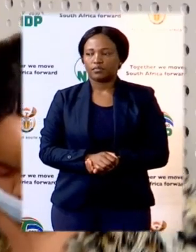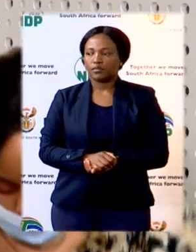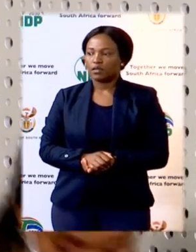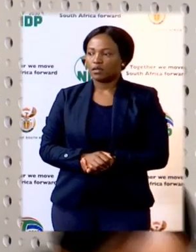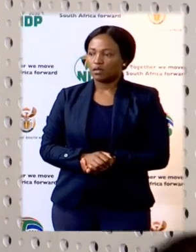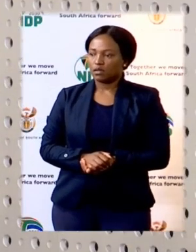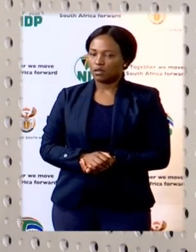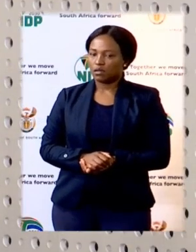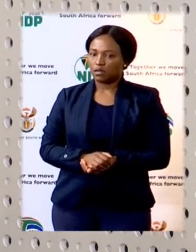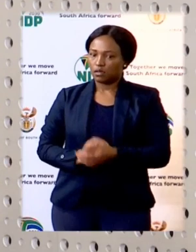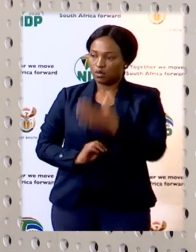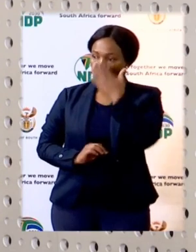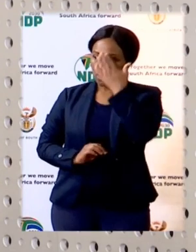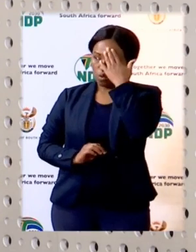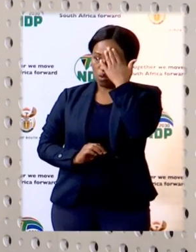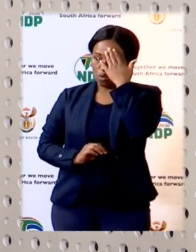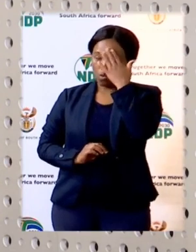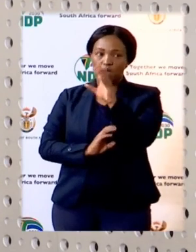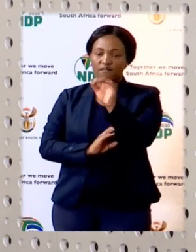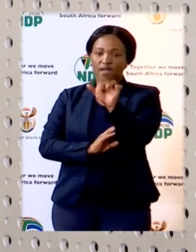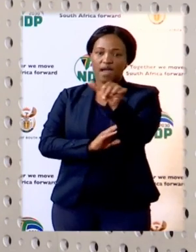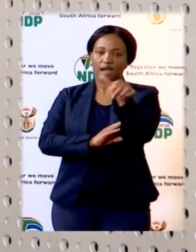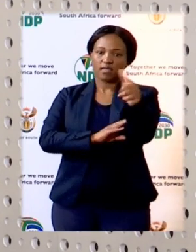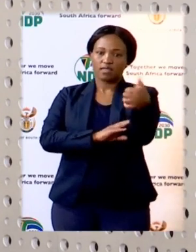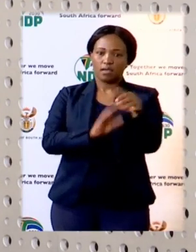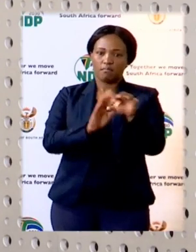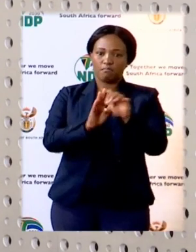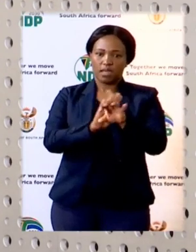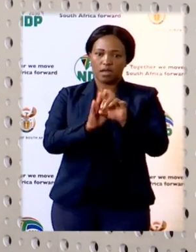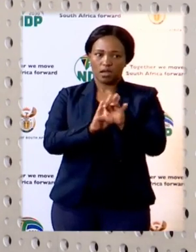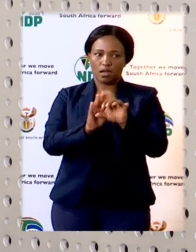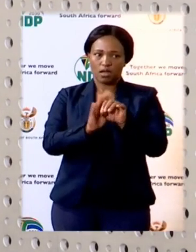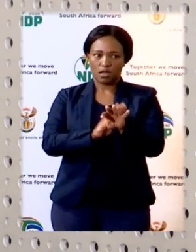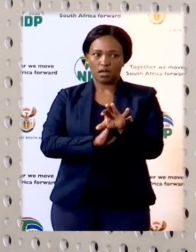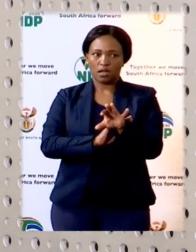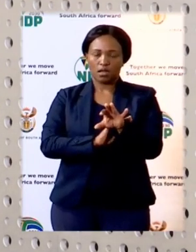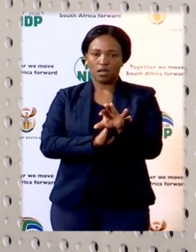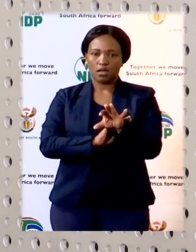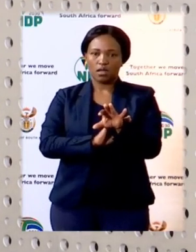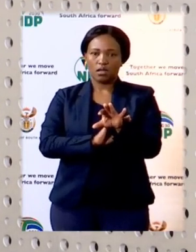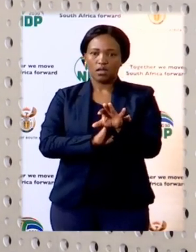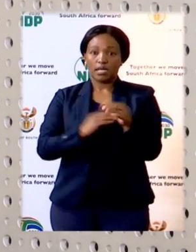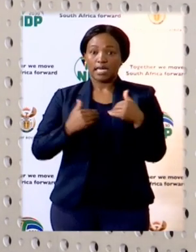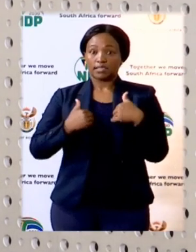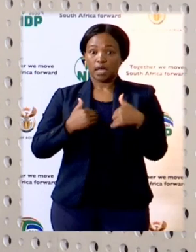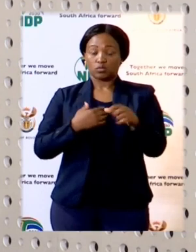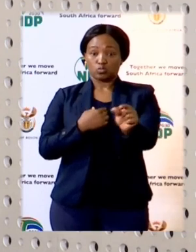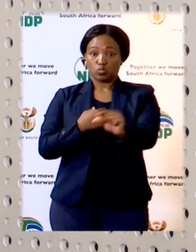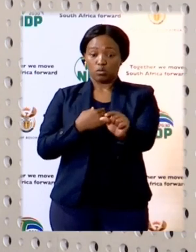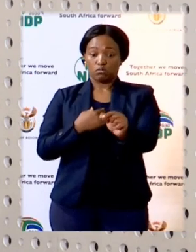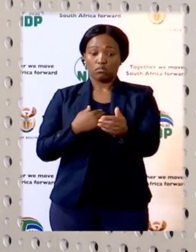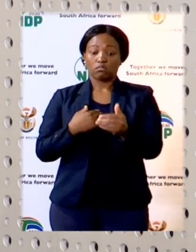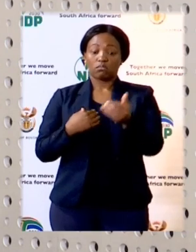We know that there is another press briefing that will be starting